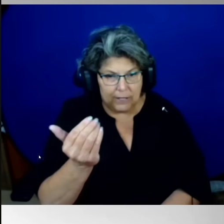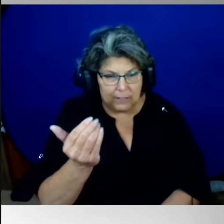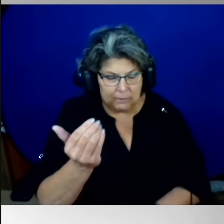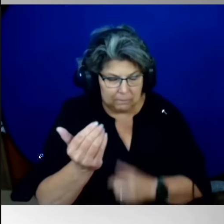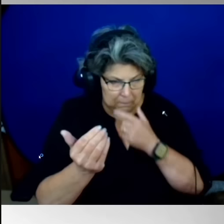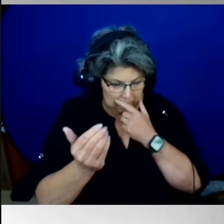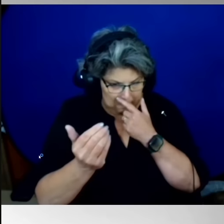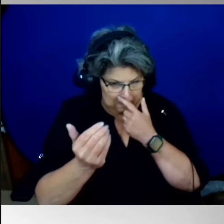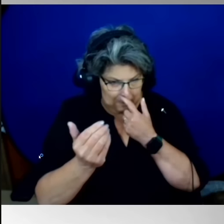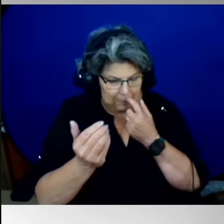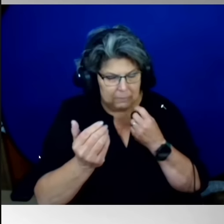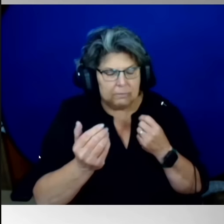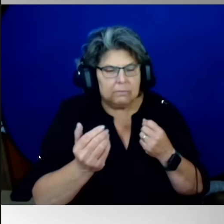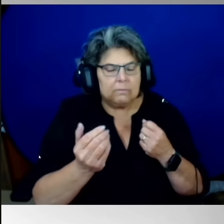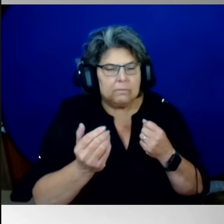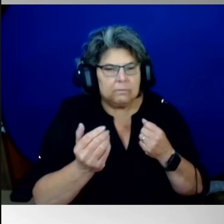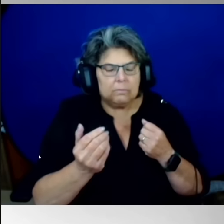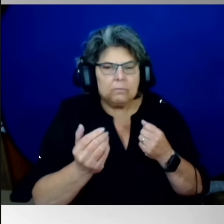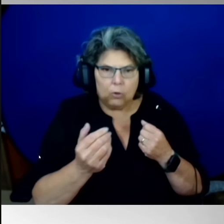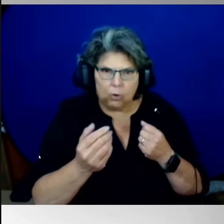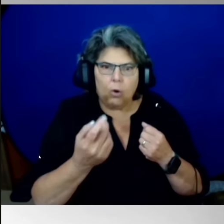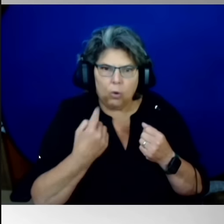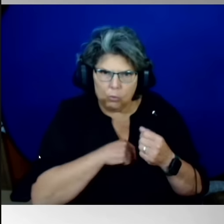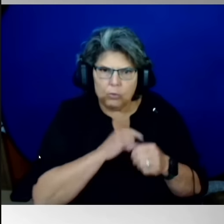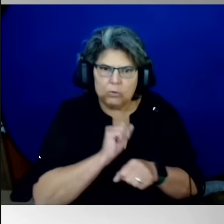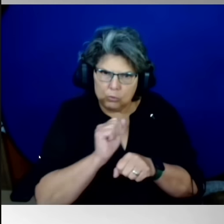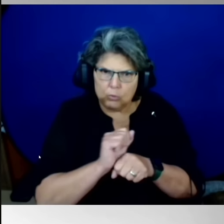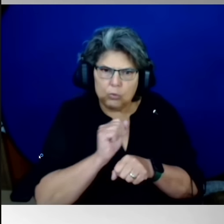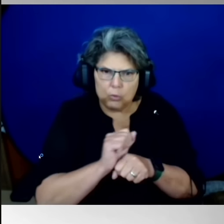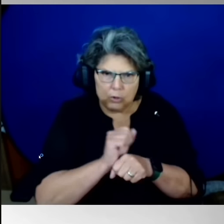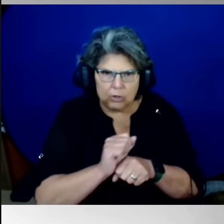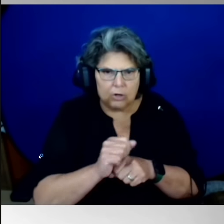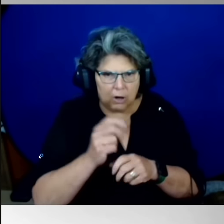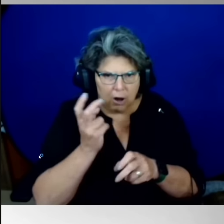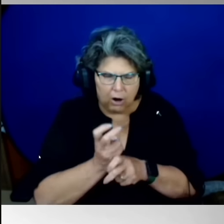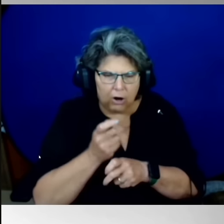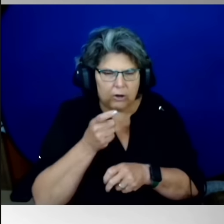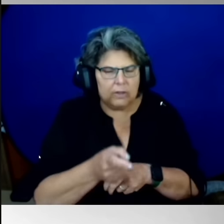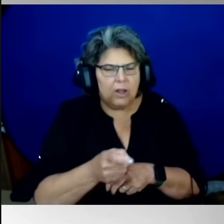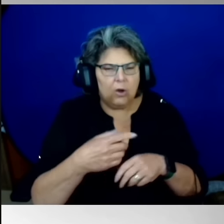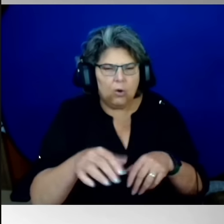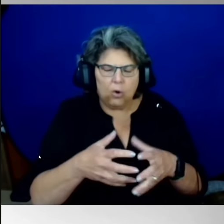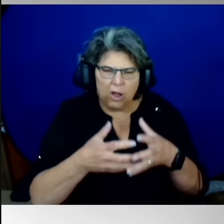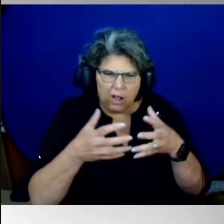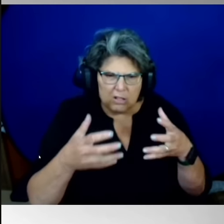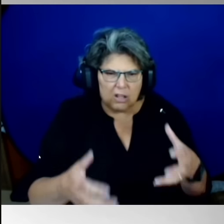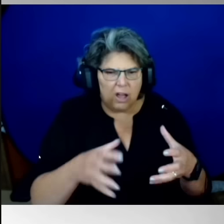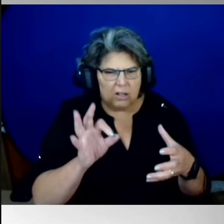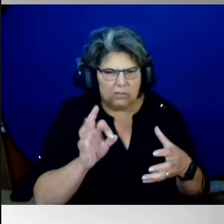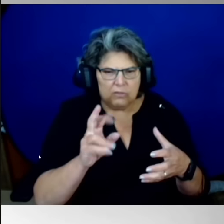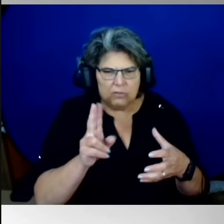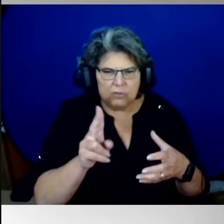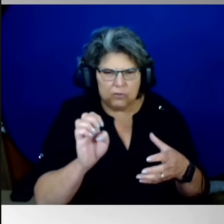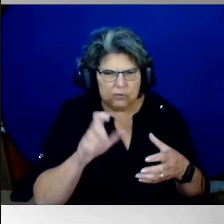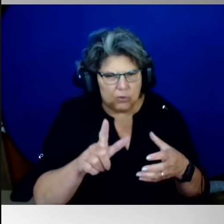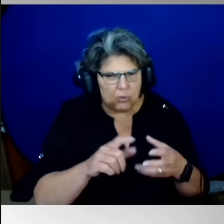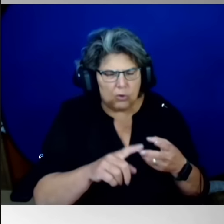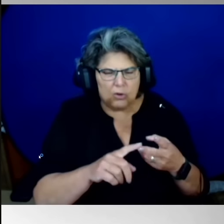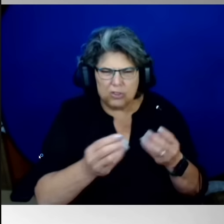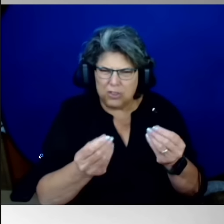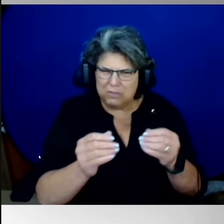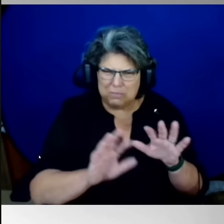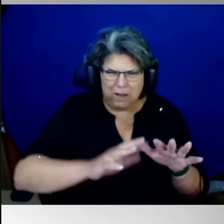a lot of work done there. Again, heavy fuels, hard topography to work in. We have as much